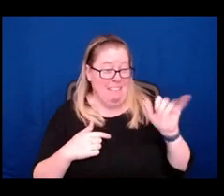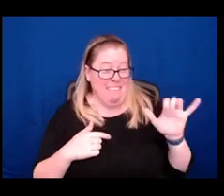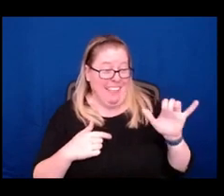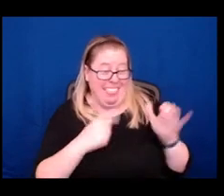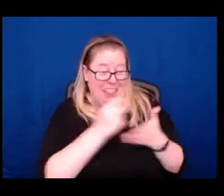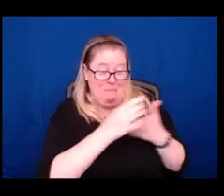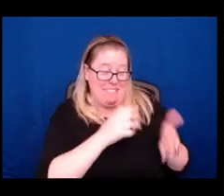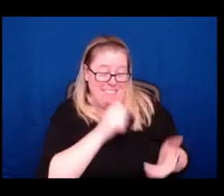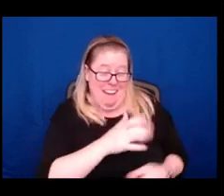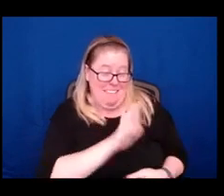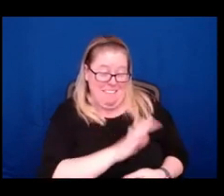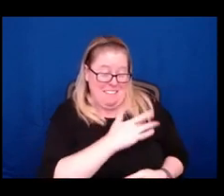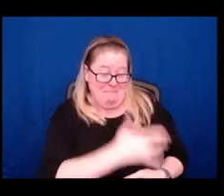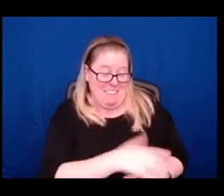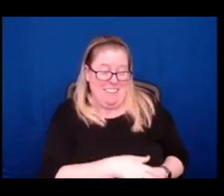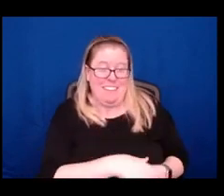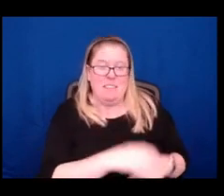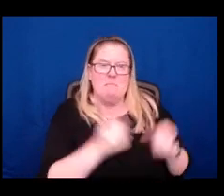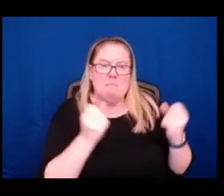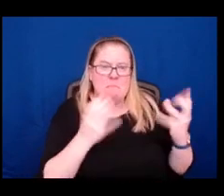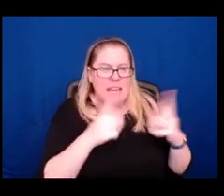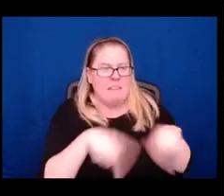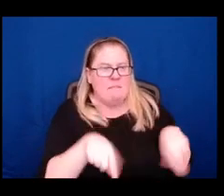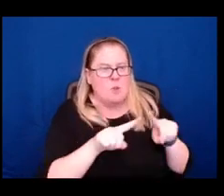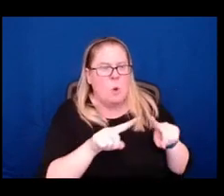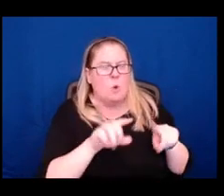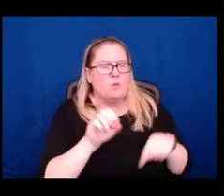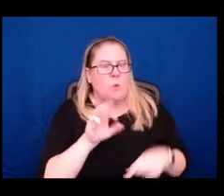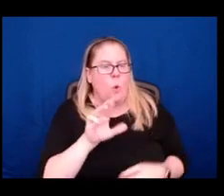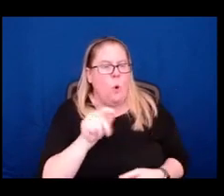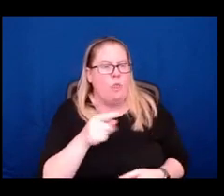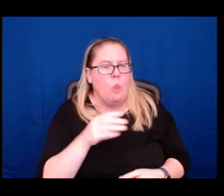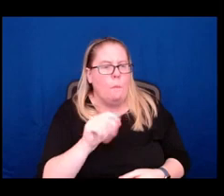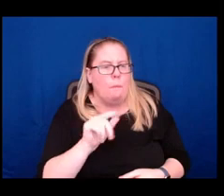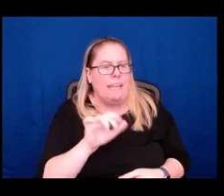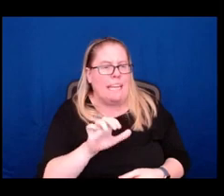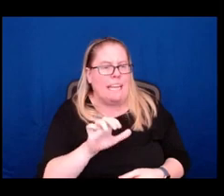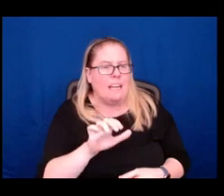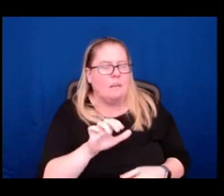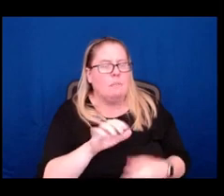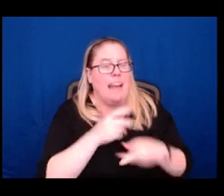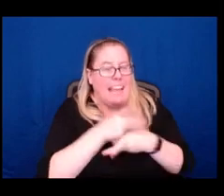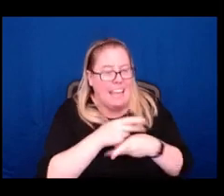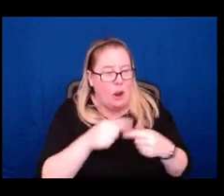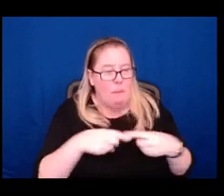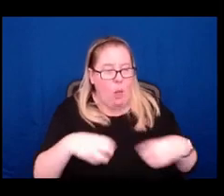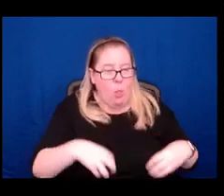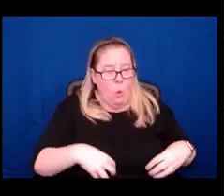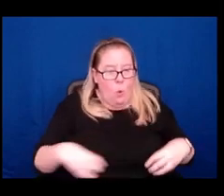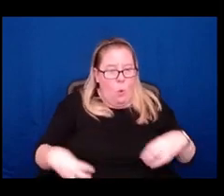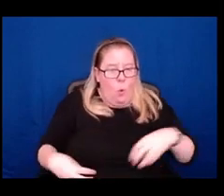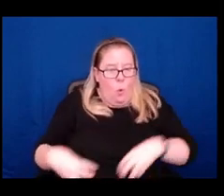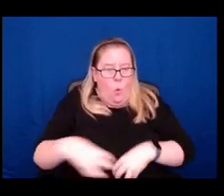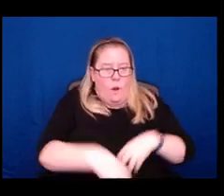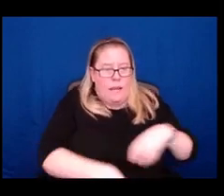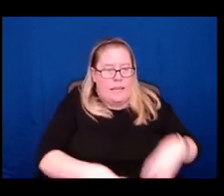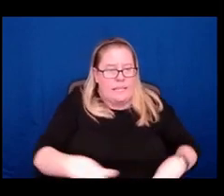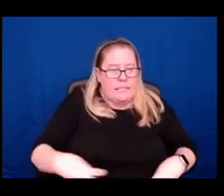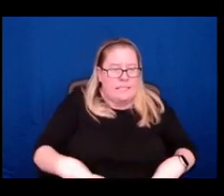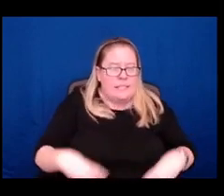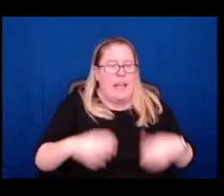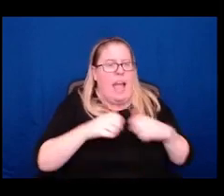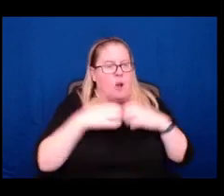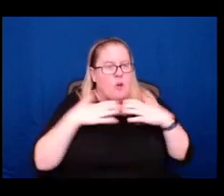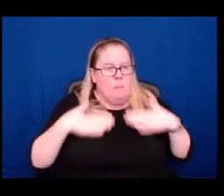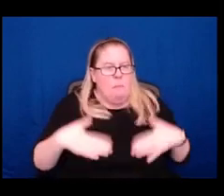that because a lot of pelvic floor therapists are super orthopedic, but I care about the organs. I care about just the way that your